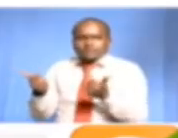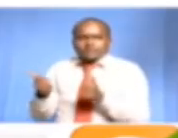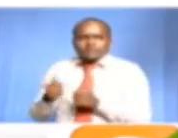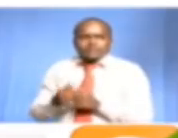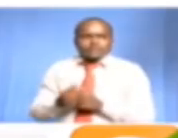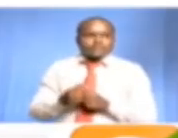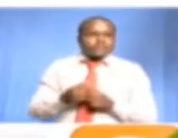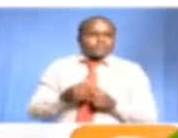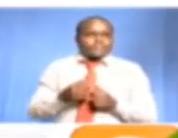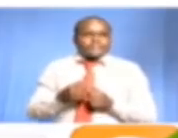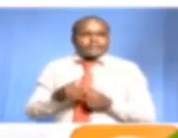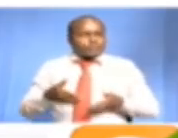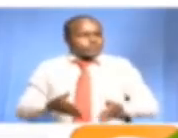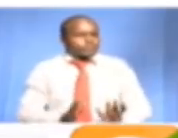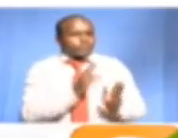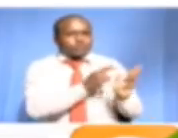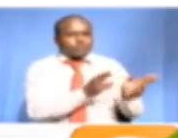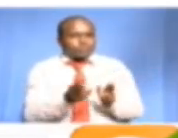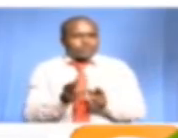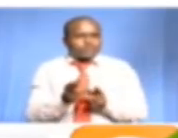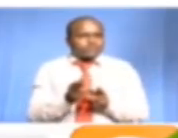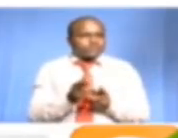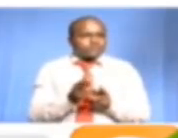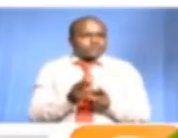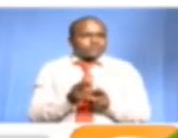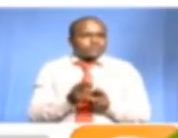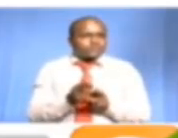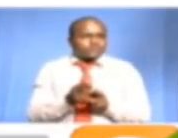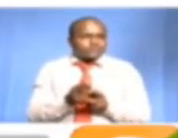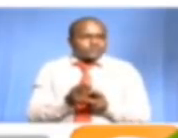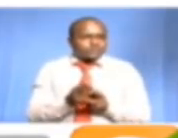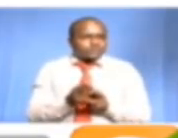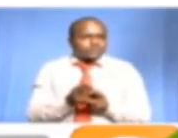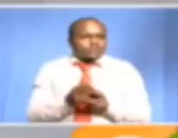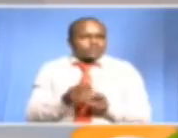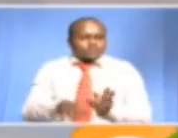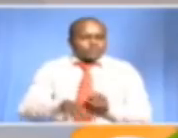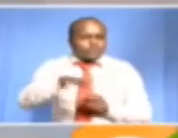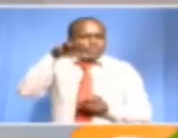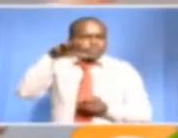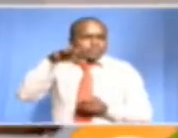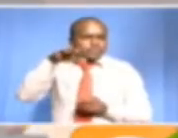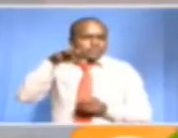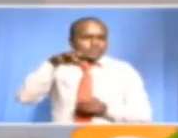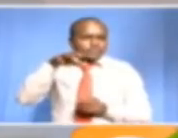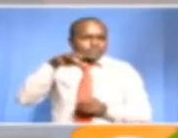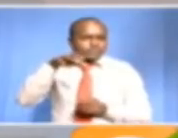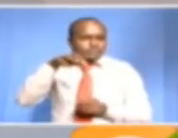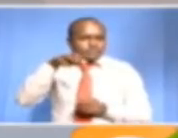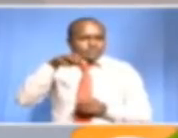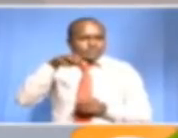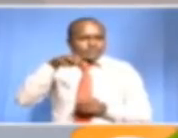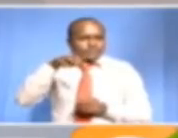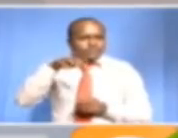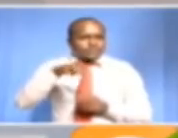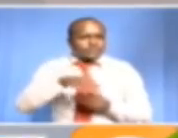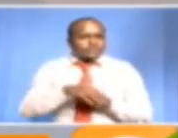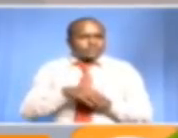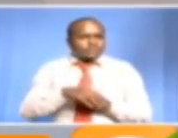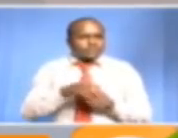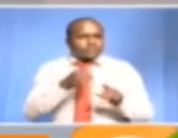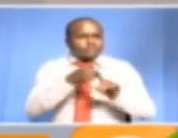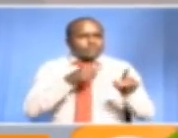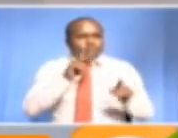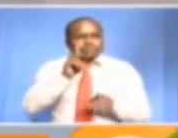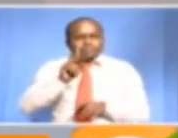normal child. Yeah. I was born a normal child, an extremely normal child growing up in the rural, you know, Kuria. By the way, I come from